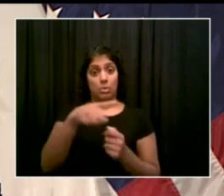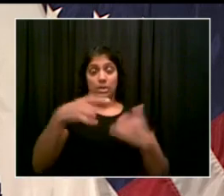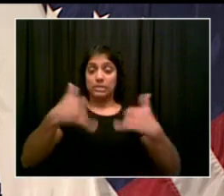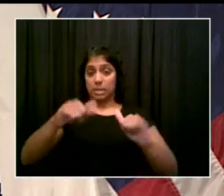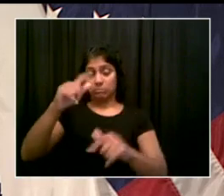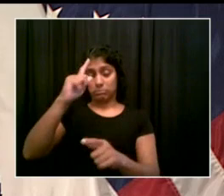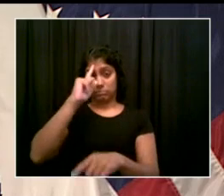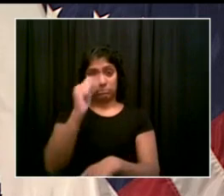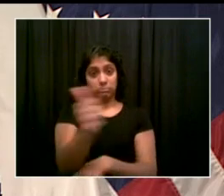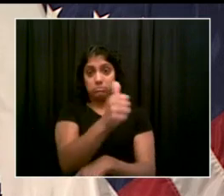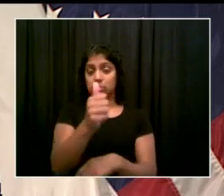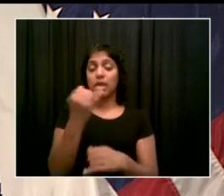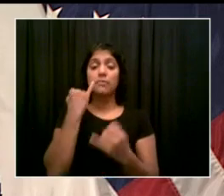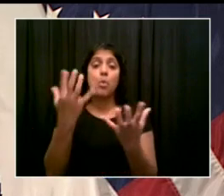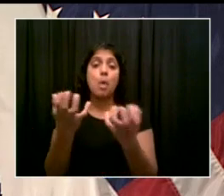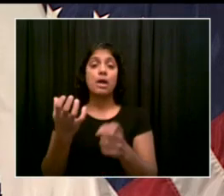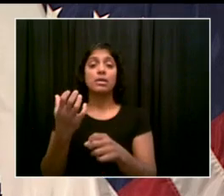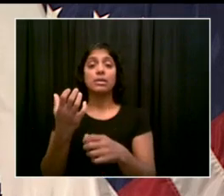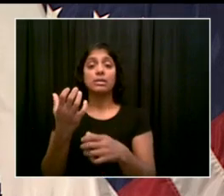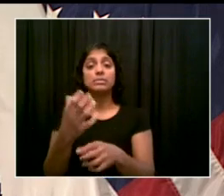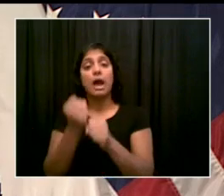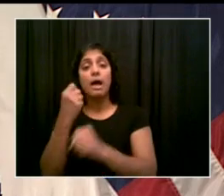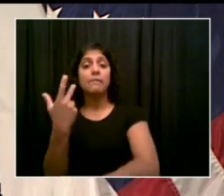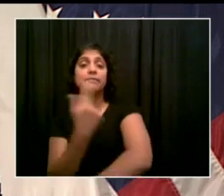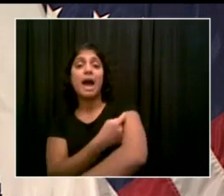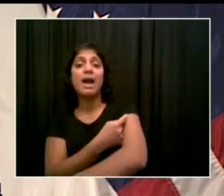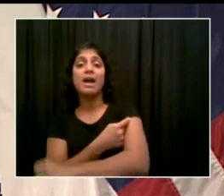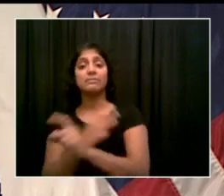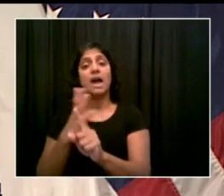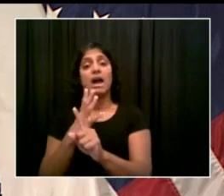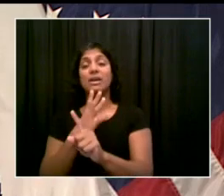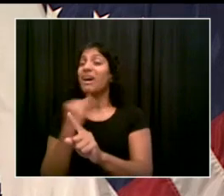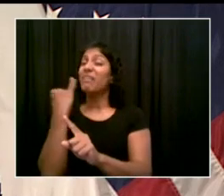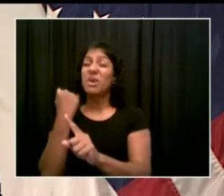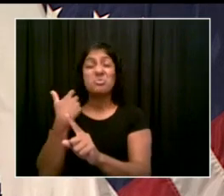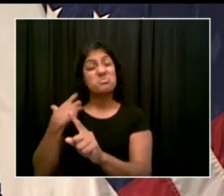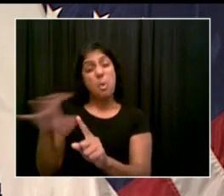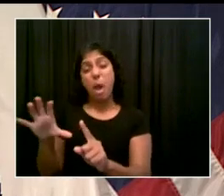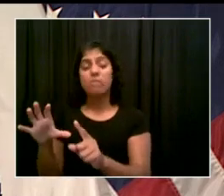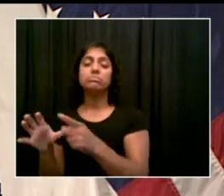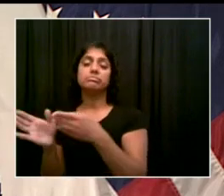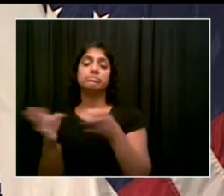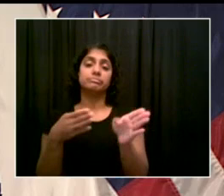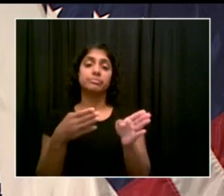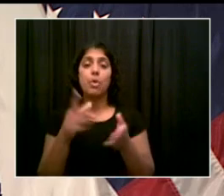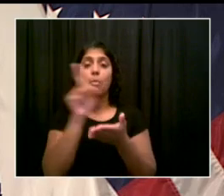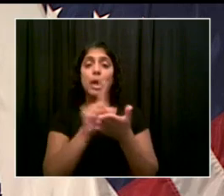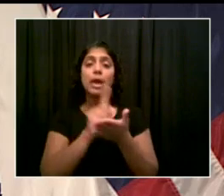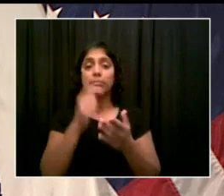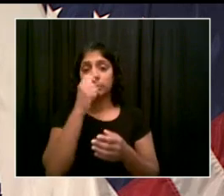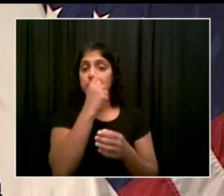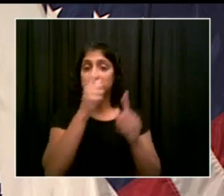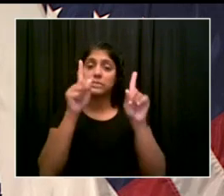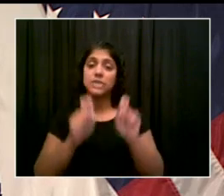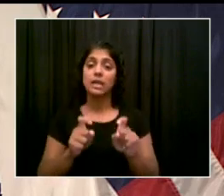But this is a step. And again, we will keep looking step by step at what it's going to take to beat this variant.